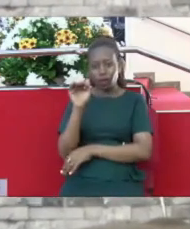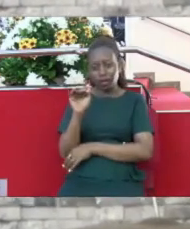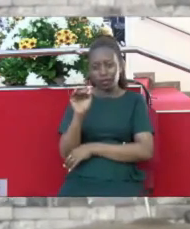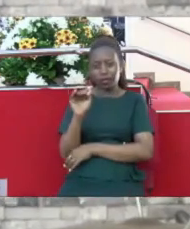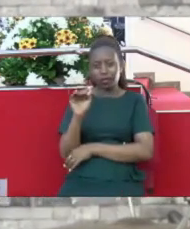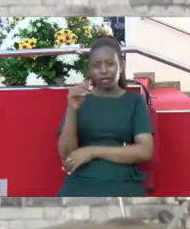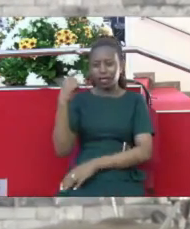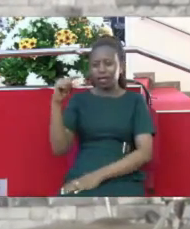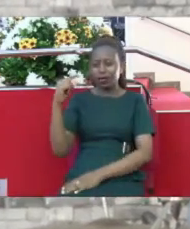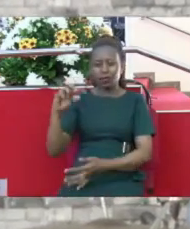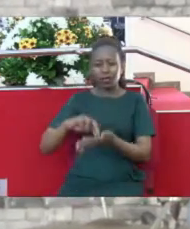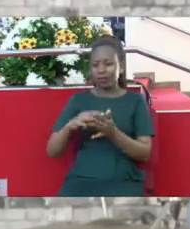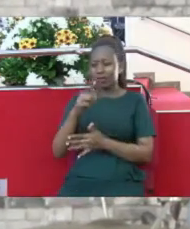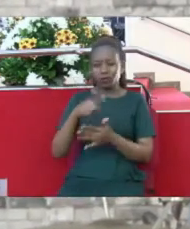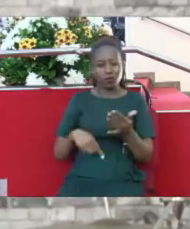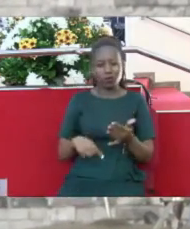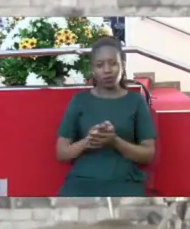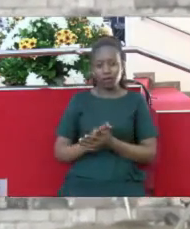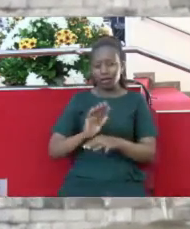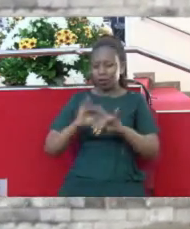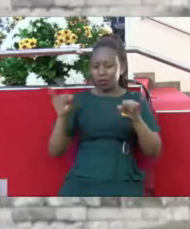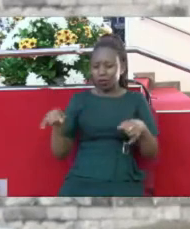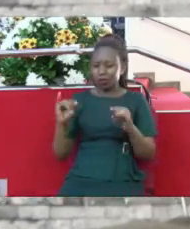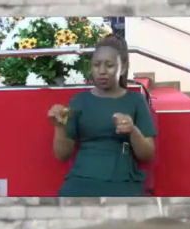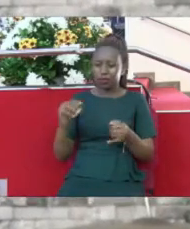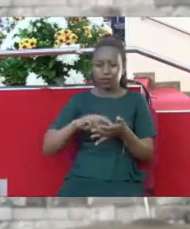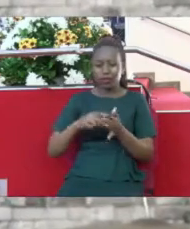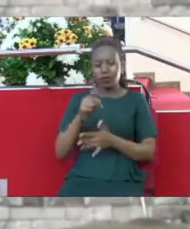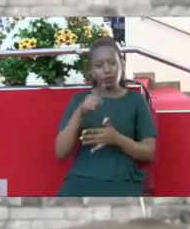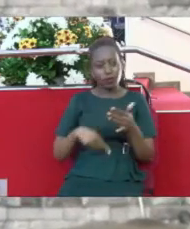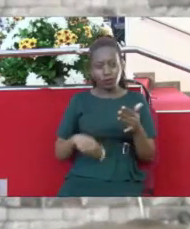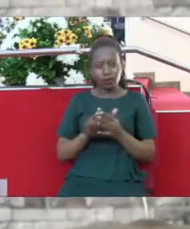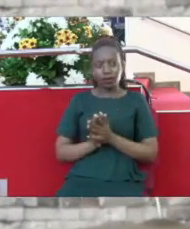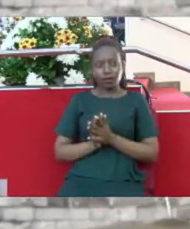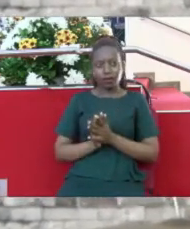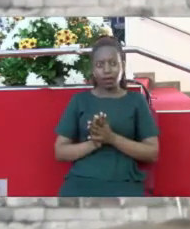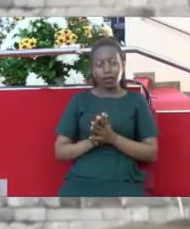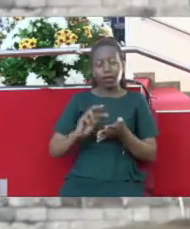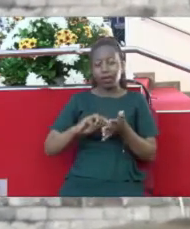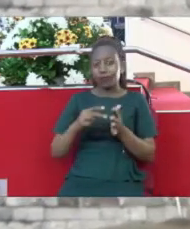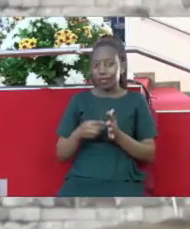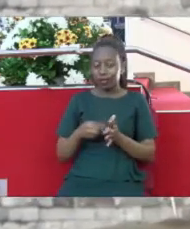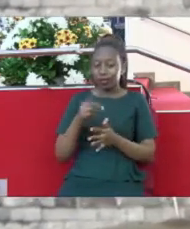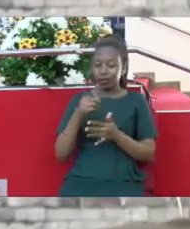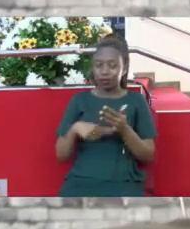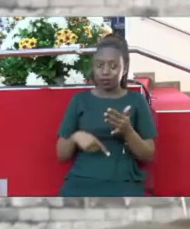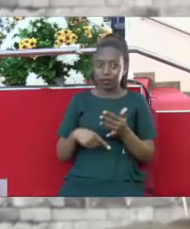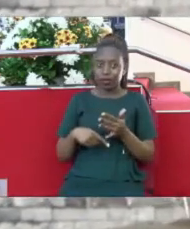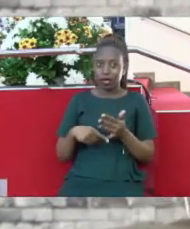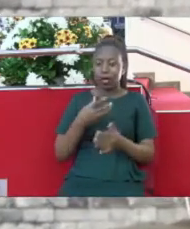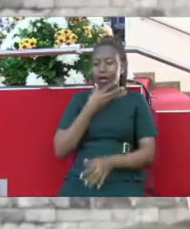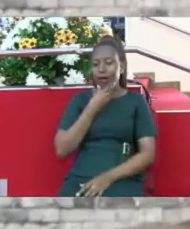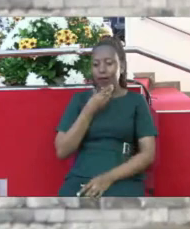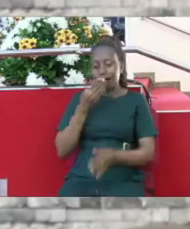news? When people ask you what's the gospel, people say it's a good news. So what's a good news? The good news is that there is a man who came, he was born, he died.